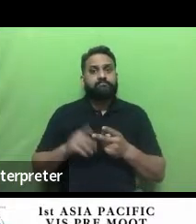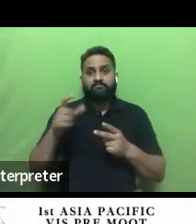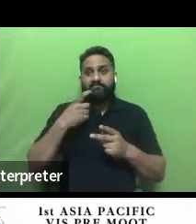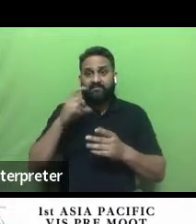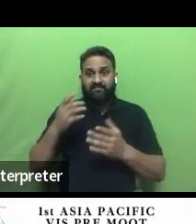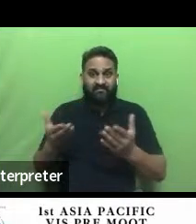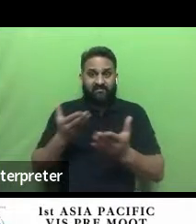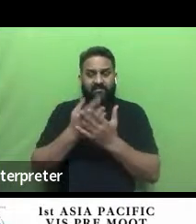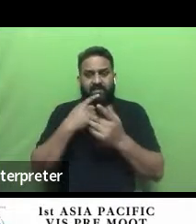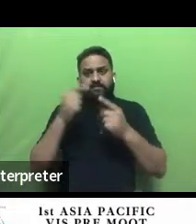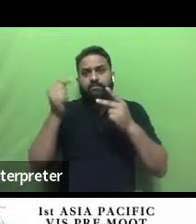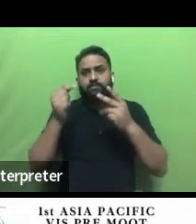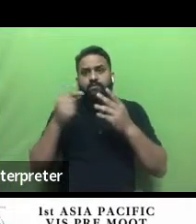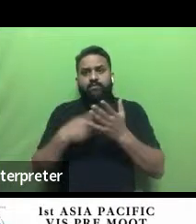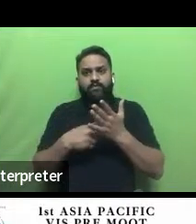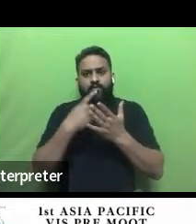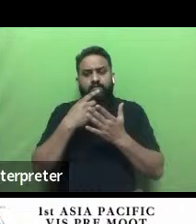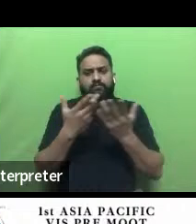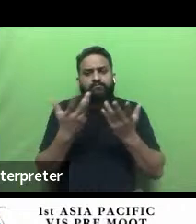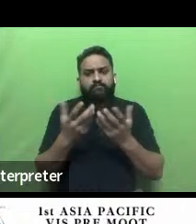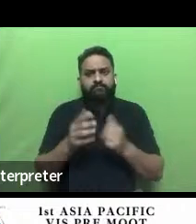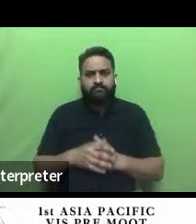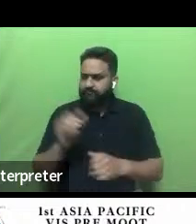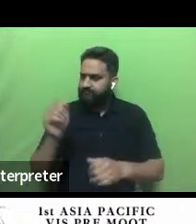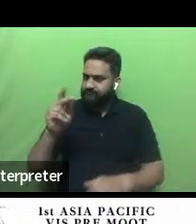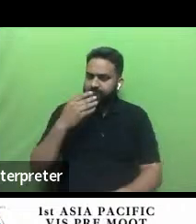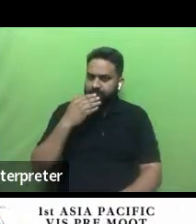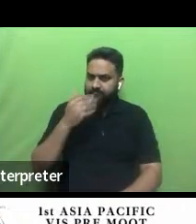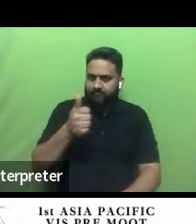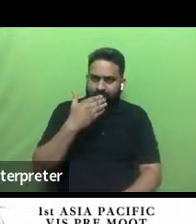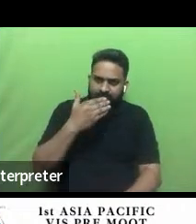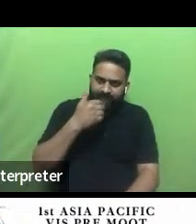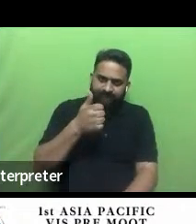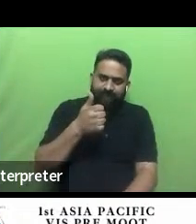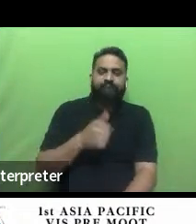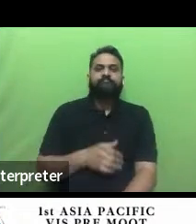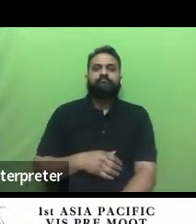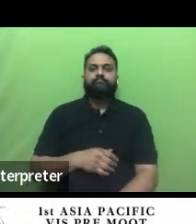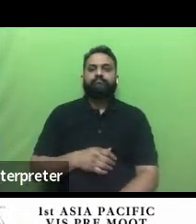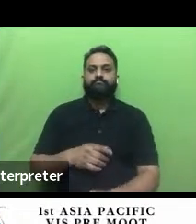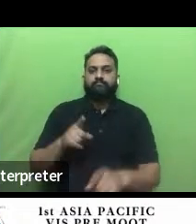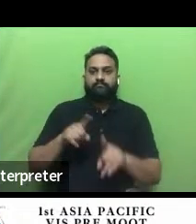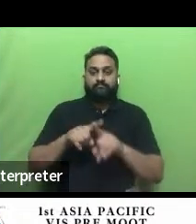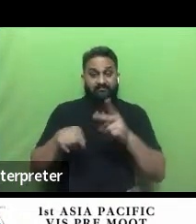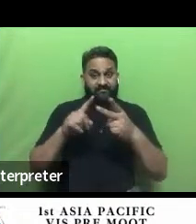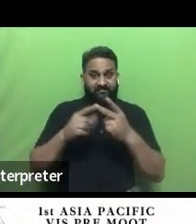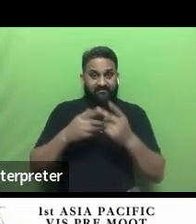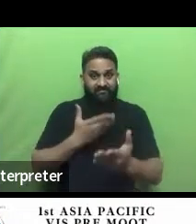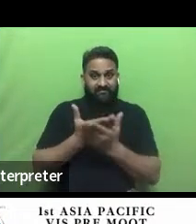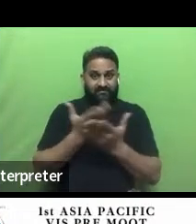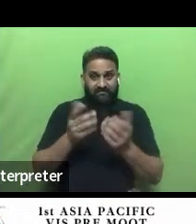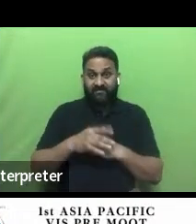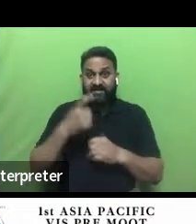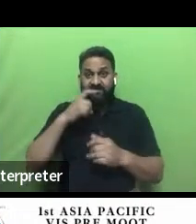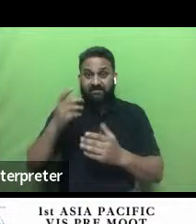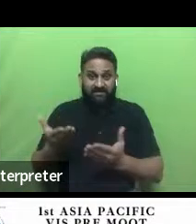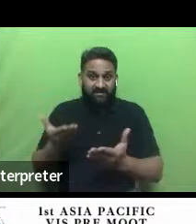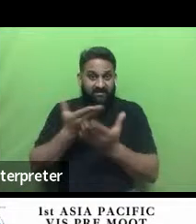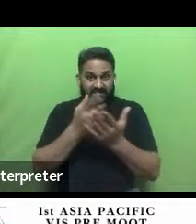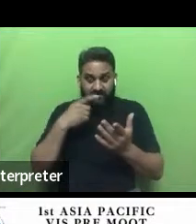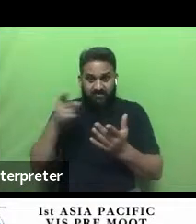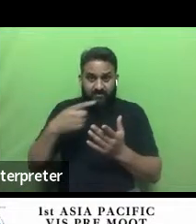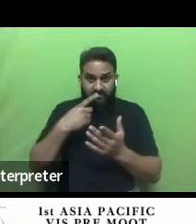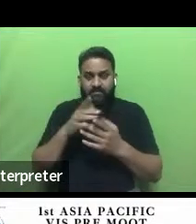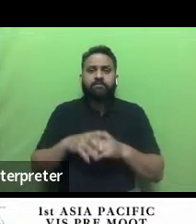conditions were validly Go ahead. included. Thank you, Madam Arbitrator. Our second submission, that the claimant's general conditions were